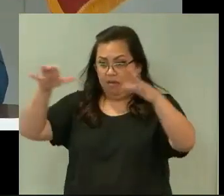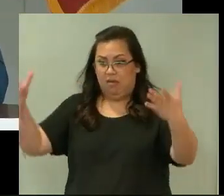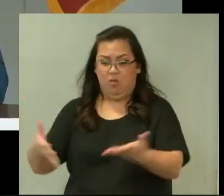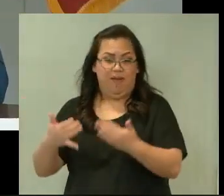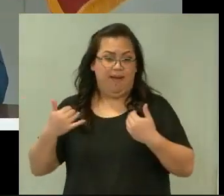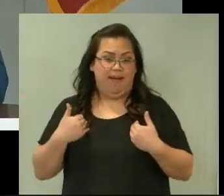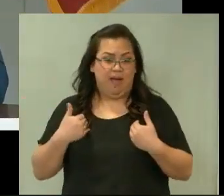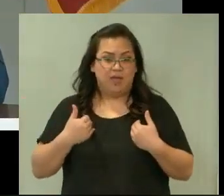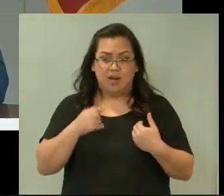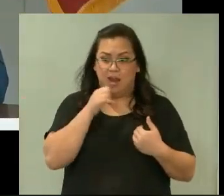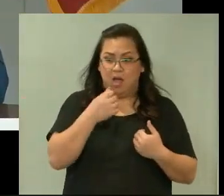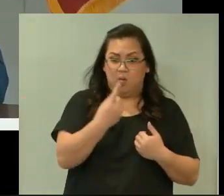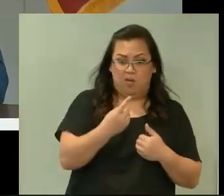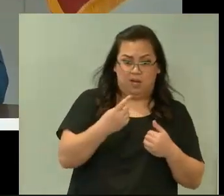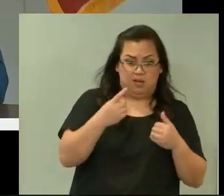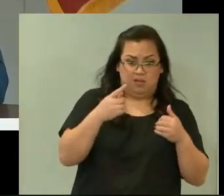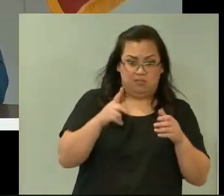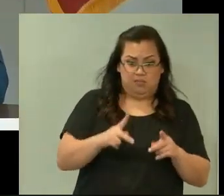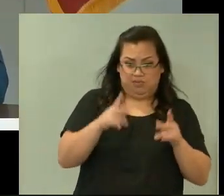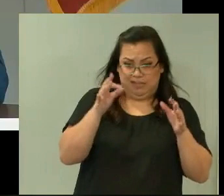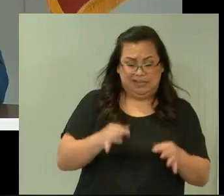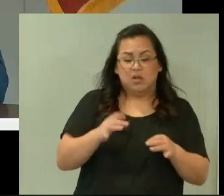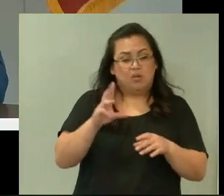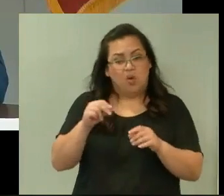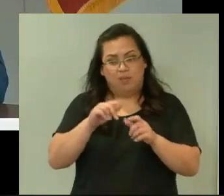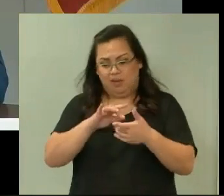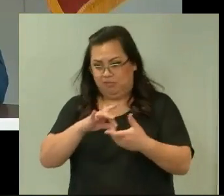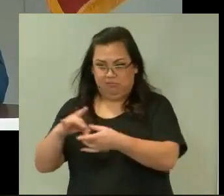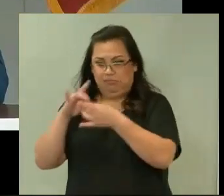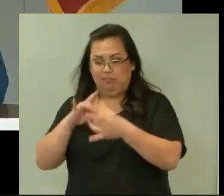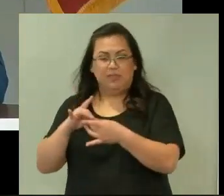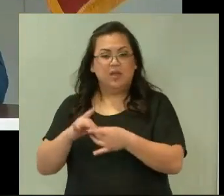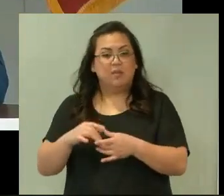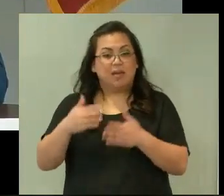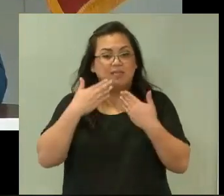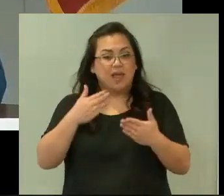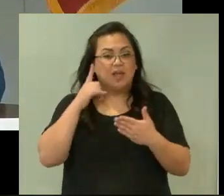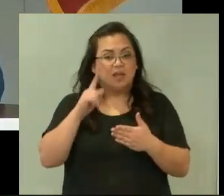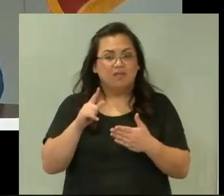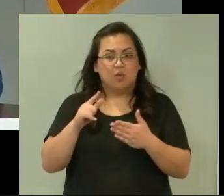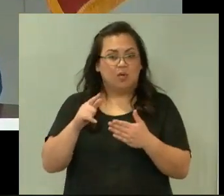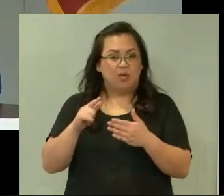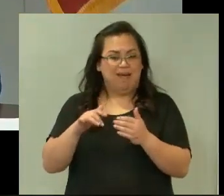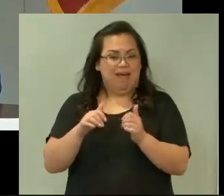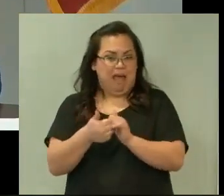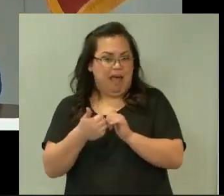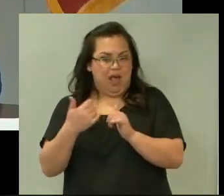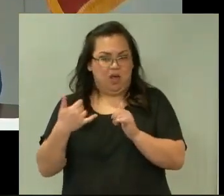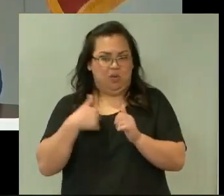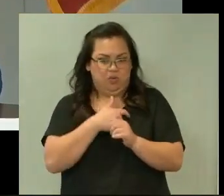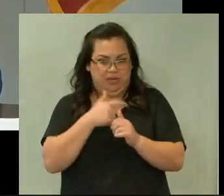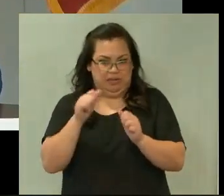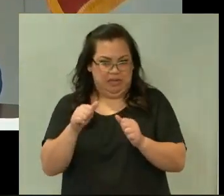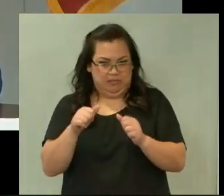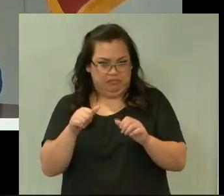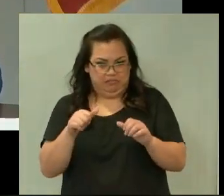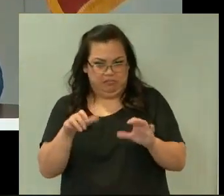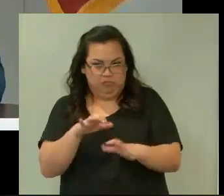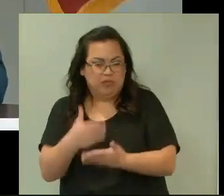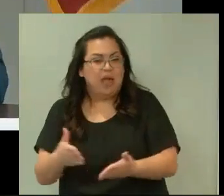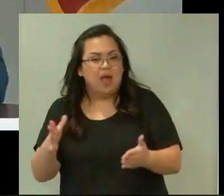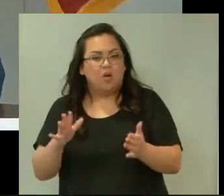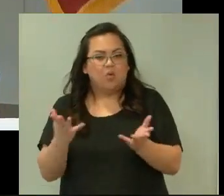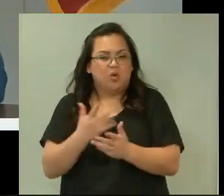community. So thank you from our practitioners to answer some of the questions around the how. We really appreciate it. We now